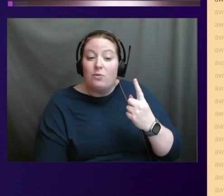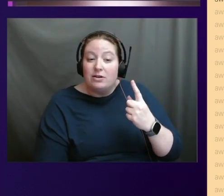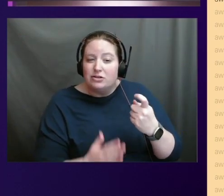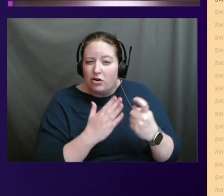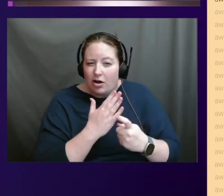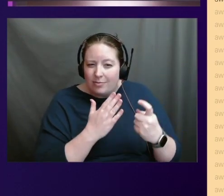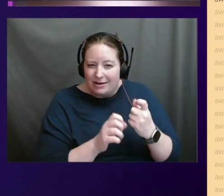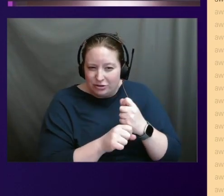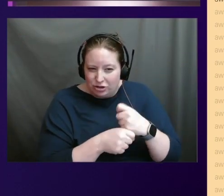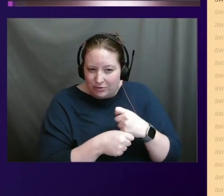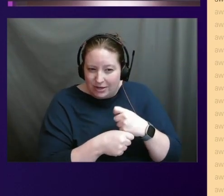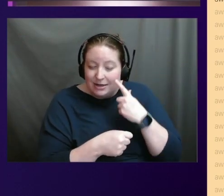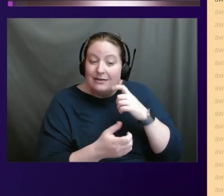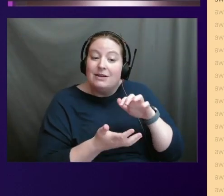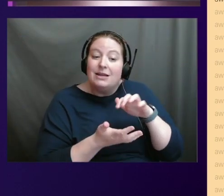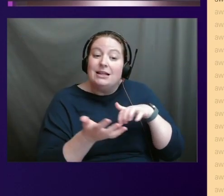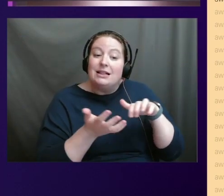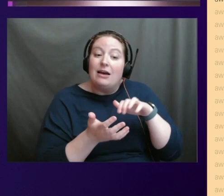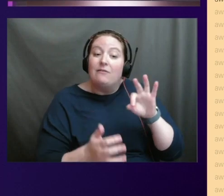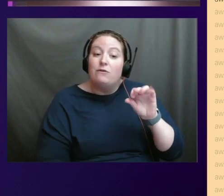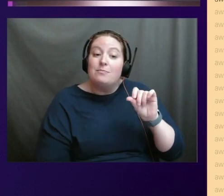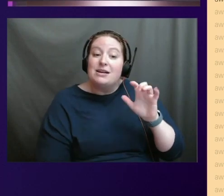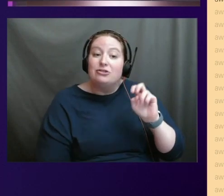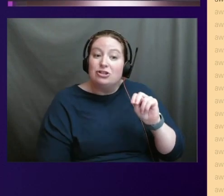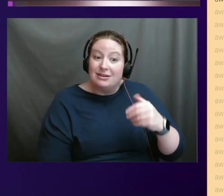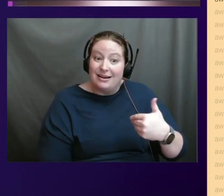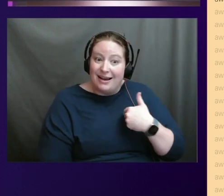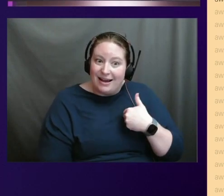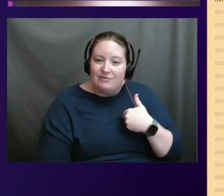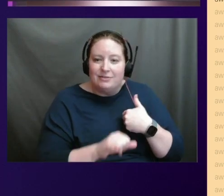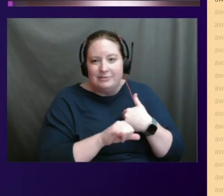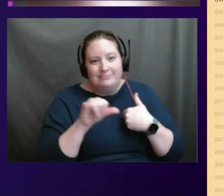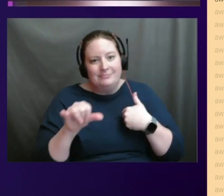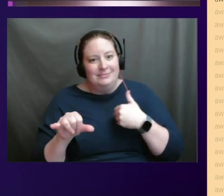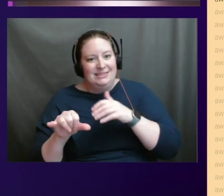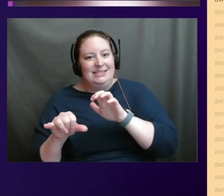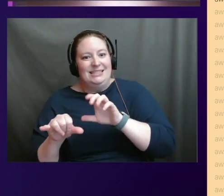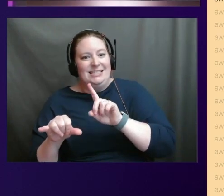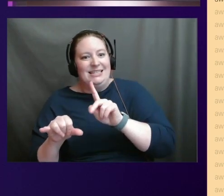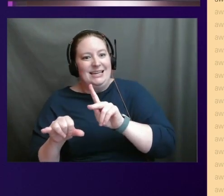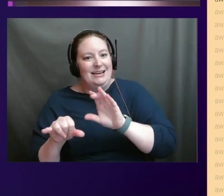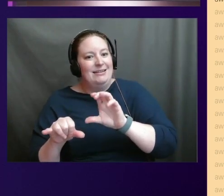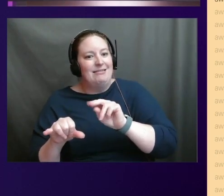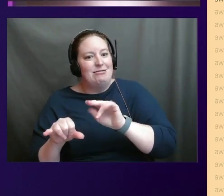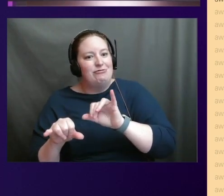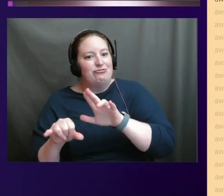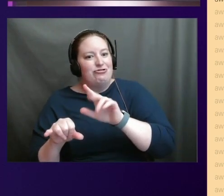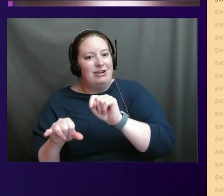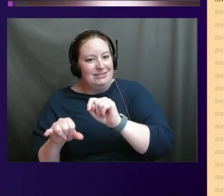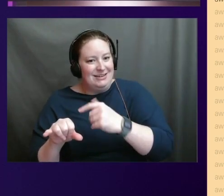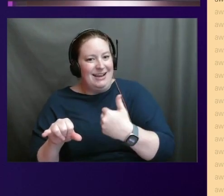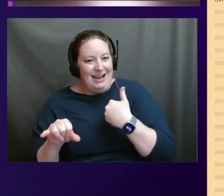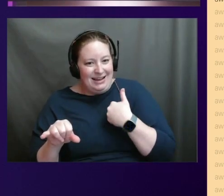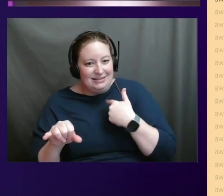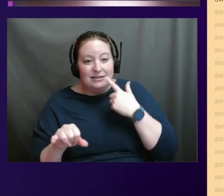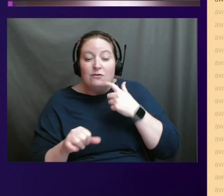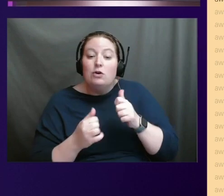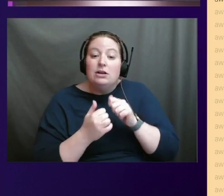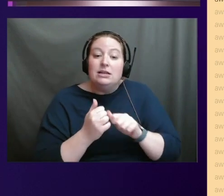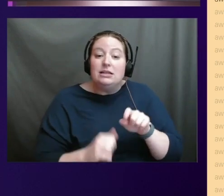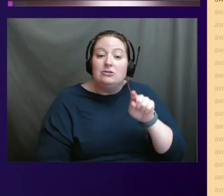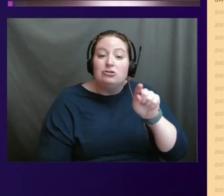if the CloudFormation resource exists, so does the CDK construct. For each module, you